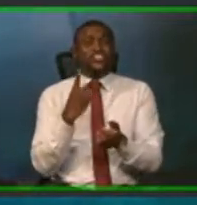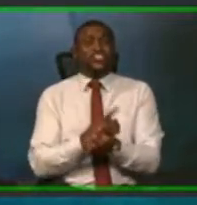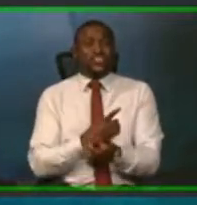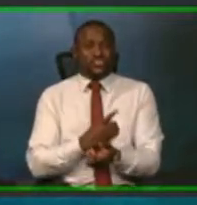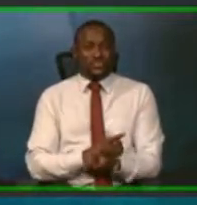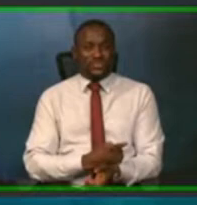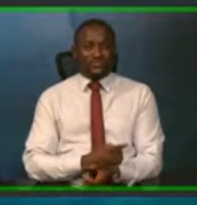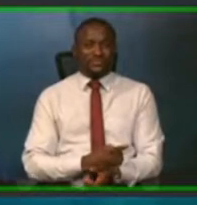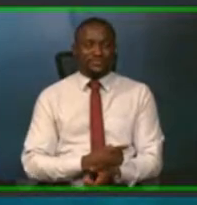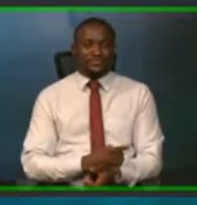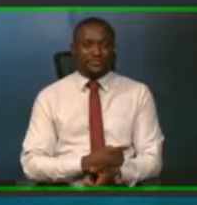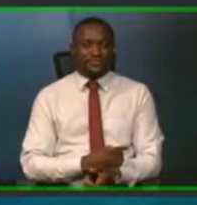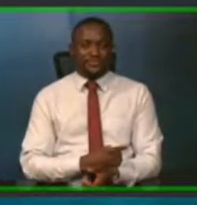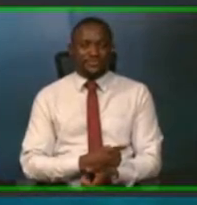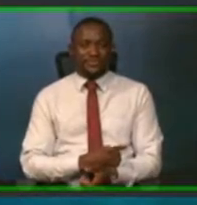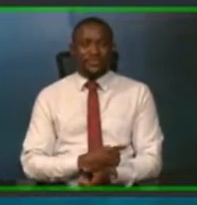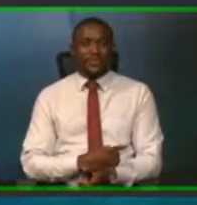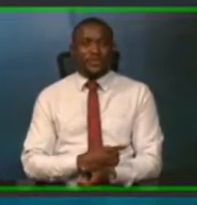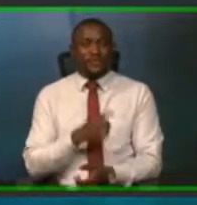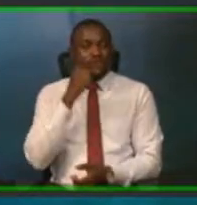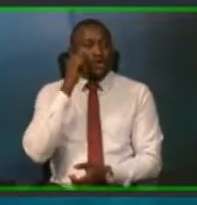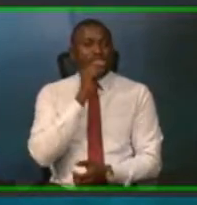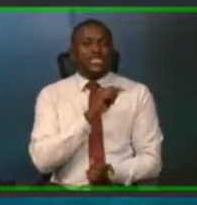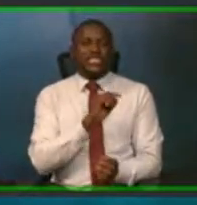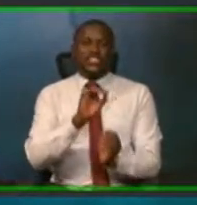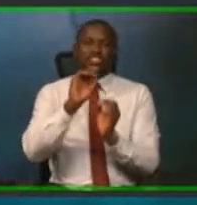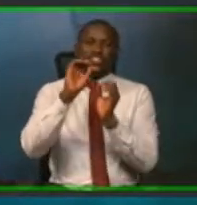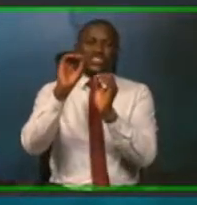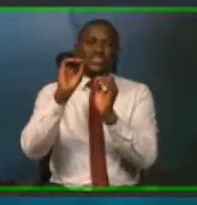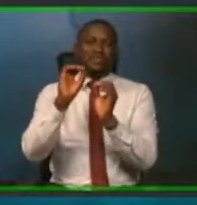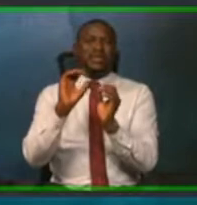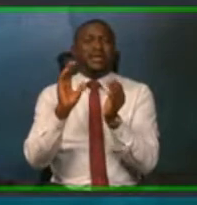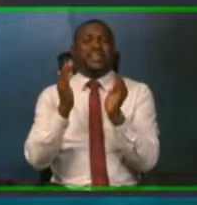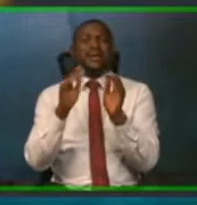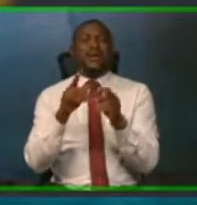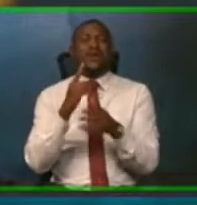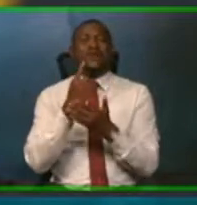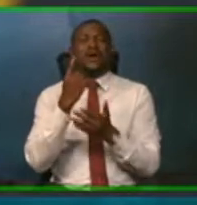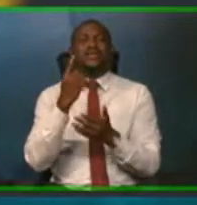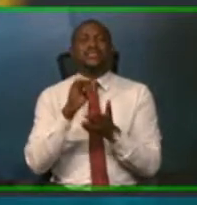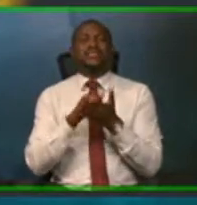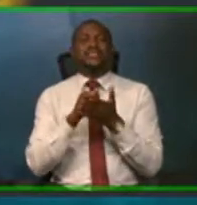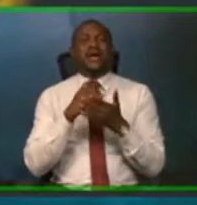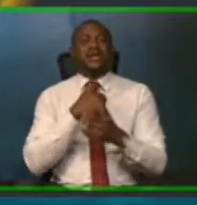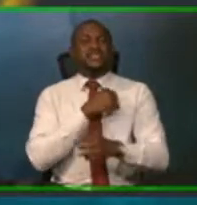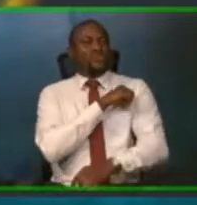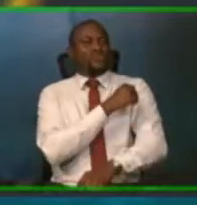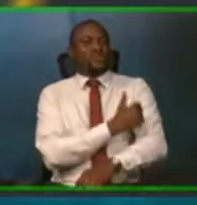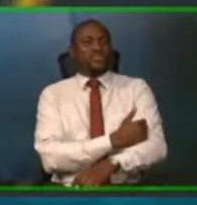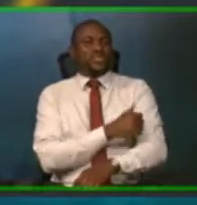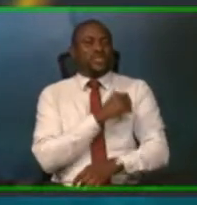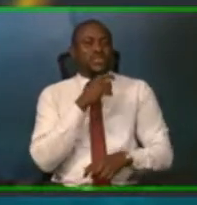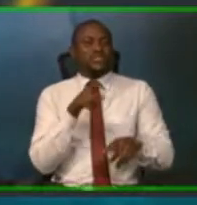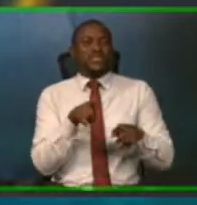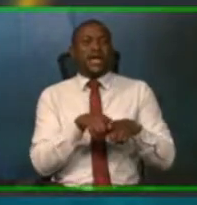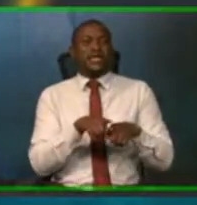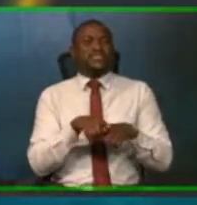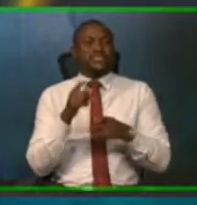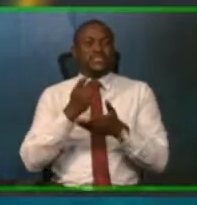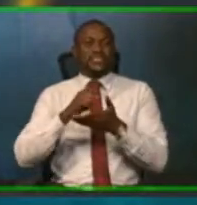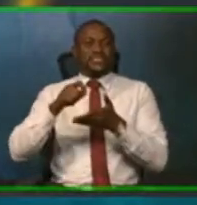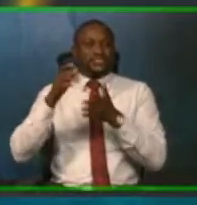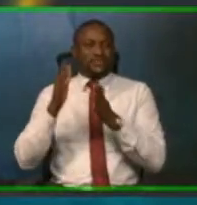doctrine. For he taught them as one that had authority and not as the scribes. And there